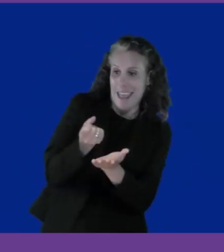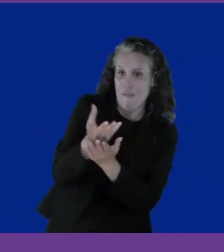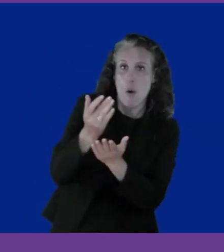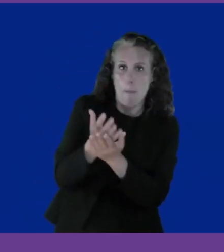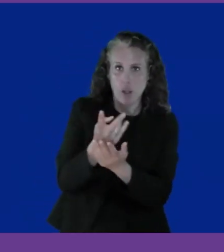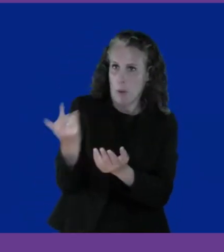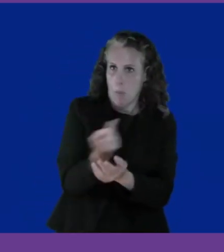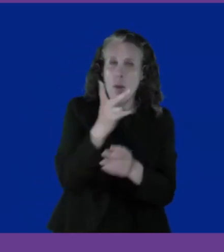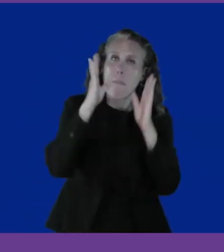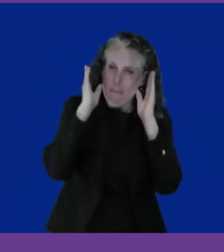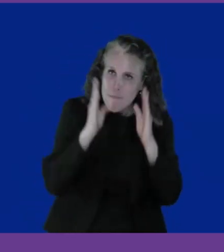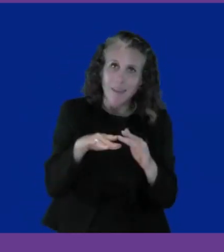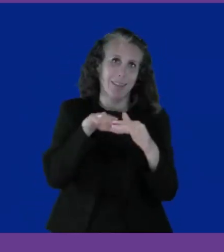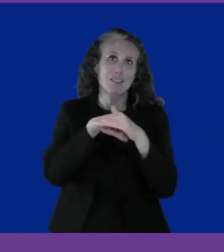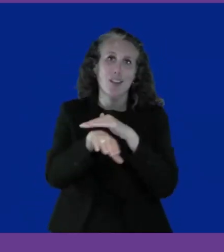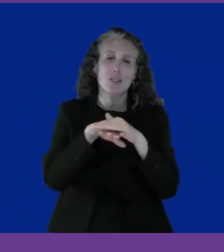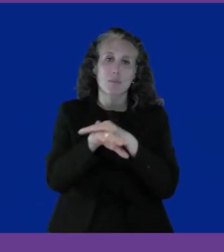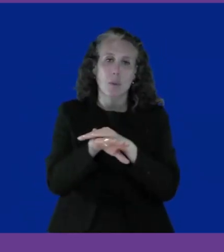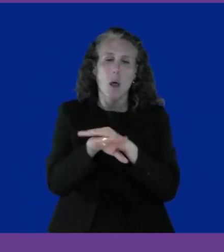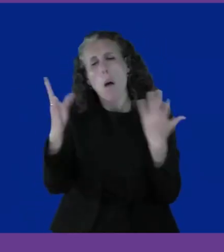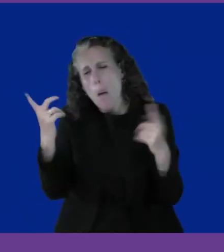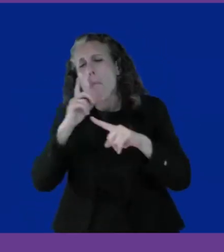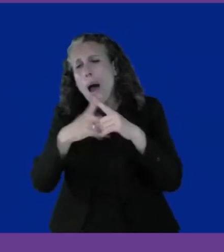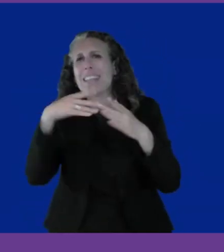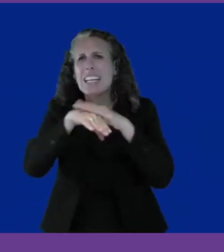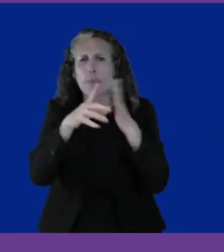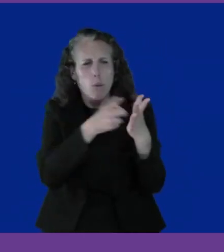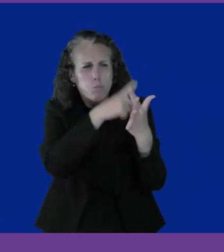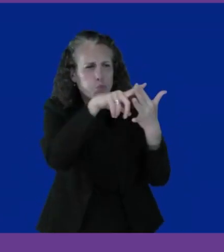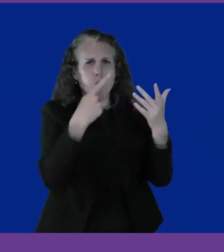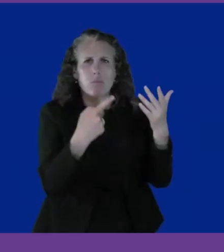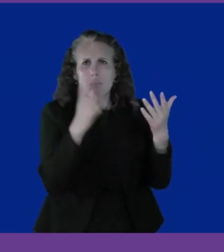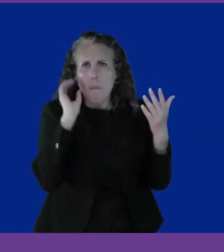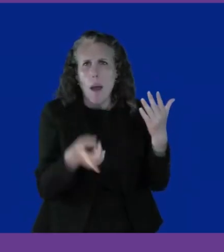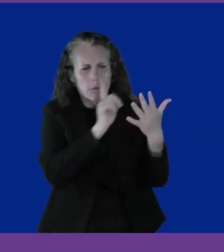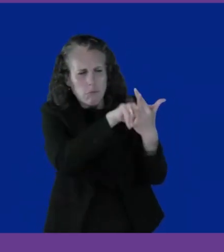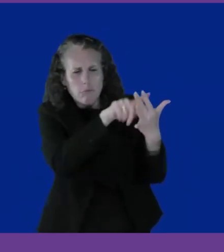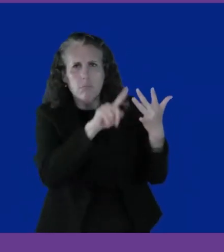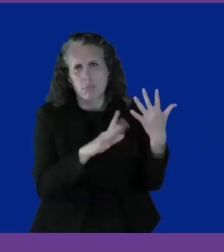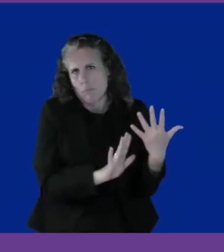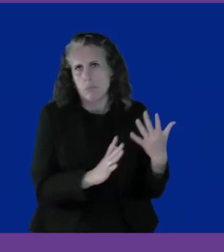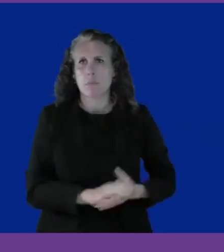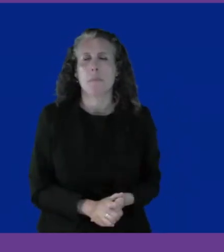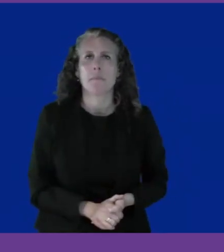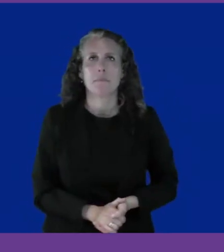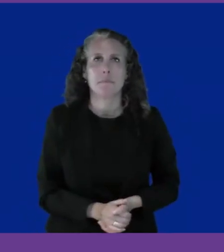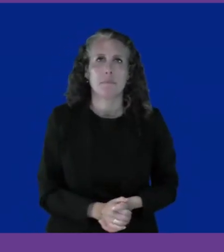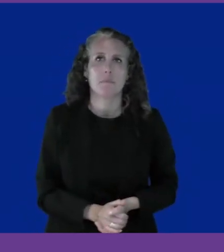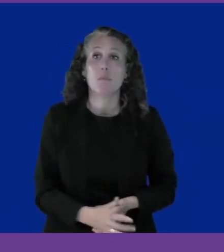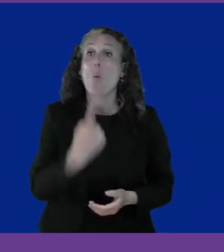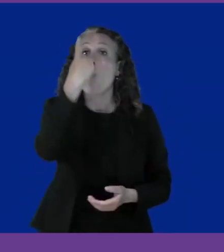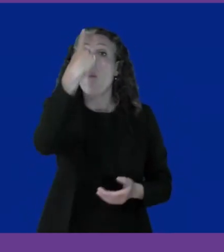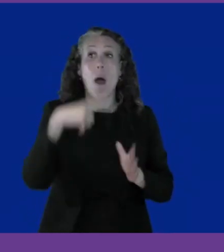accessible, and the compliance with certain accessibility requirements. One key requirement is also that products used in the provision of